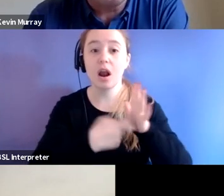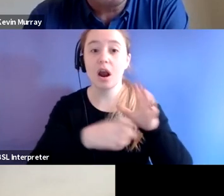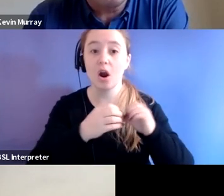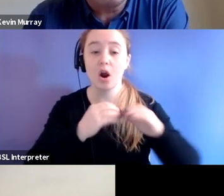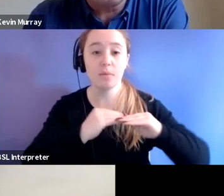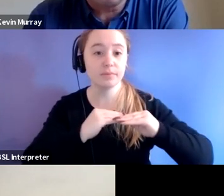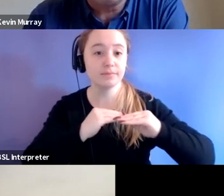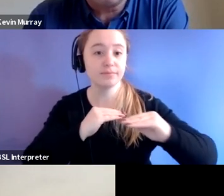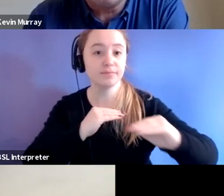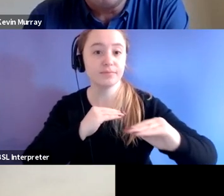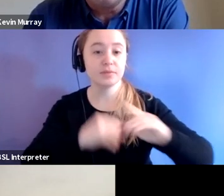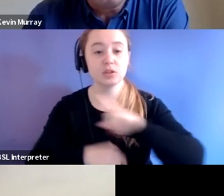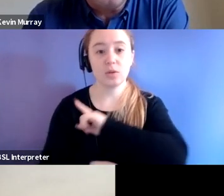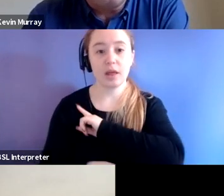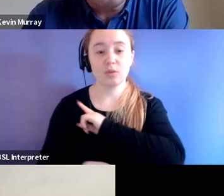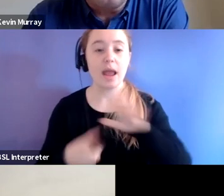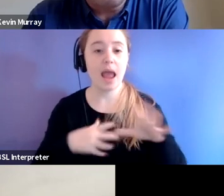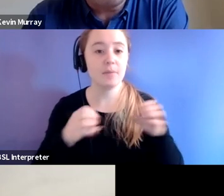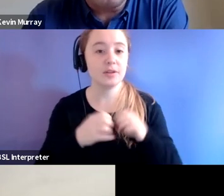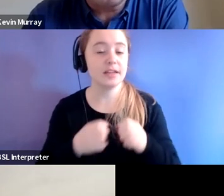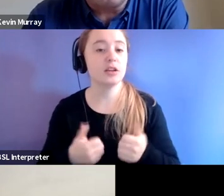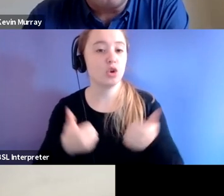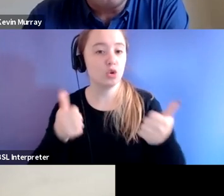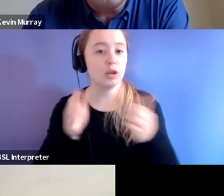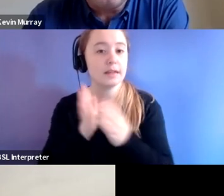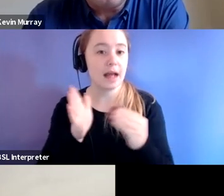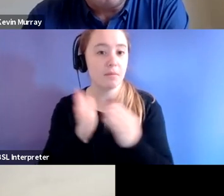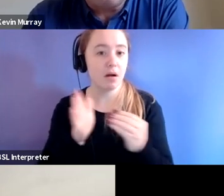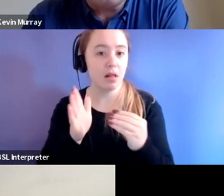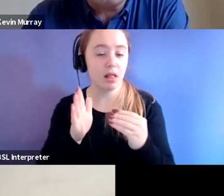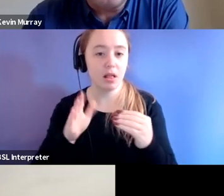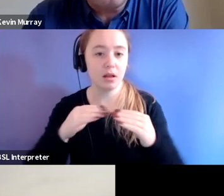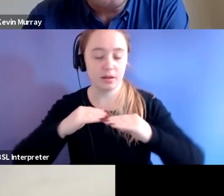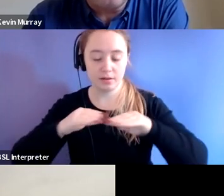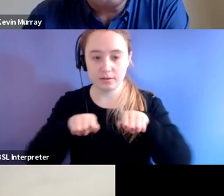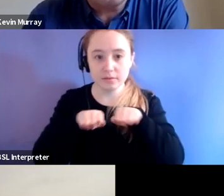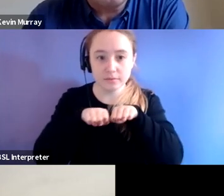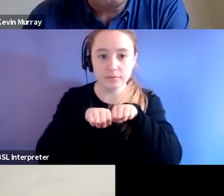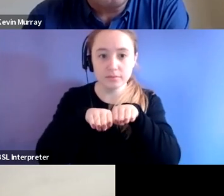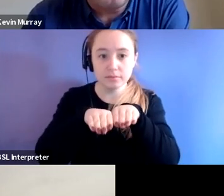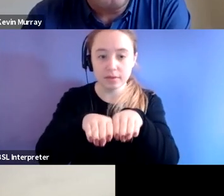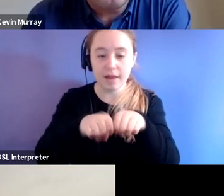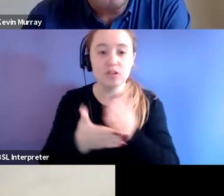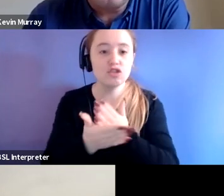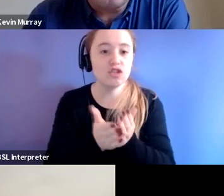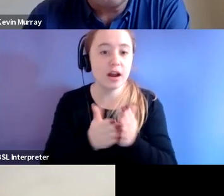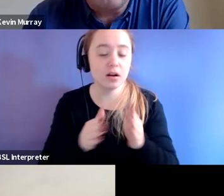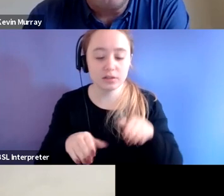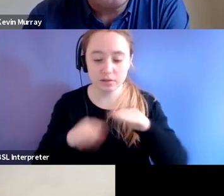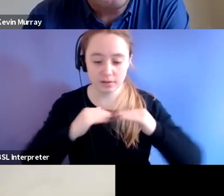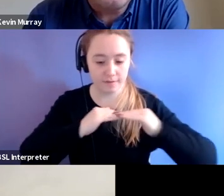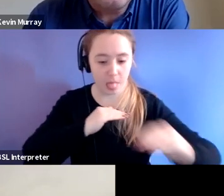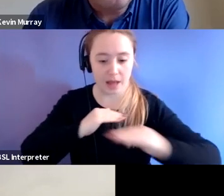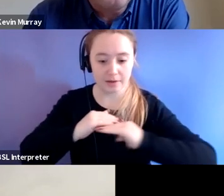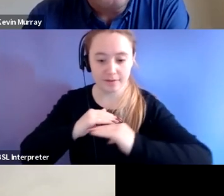Aberdeen Belmont Street one, which I think is a good one. And the other flush one, if it's a shared surface, it clearly has